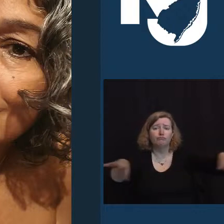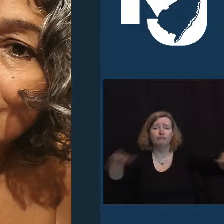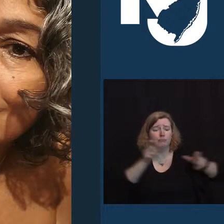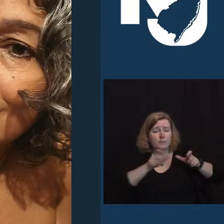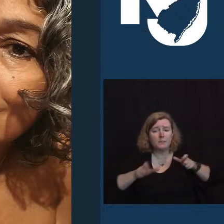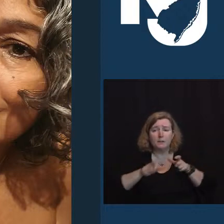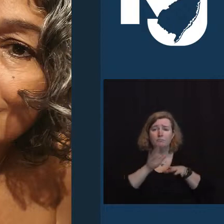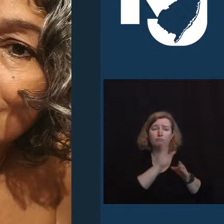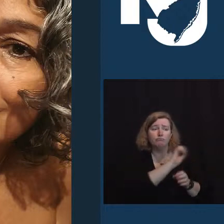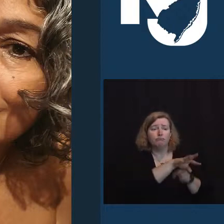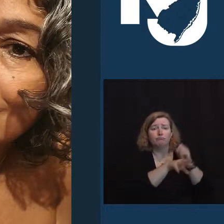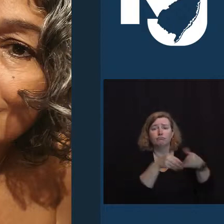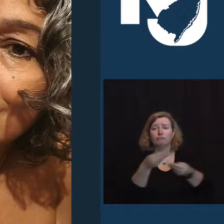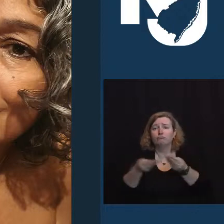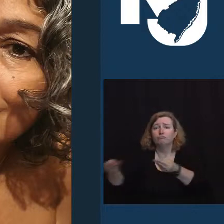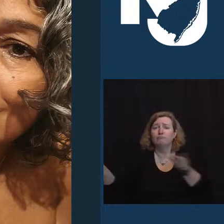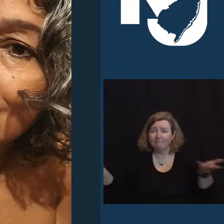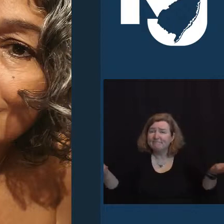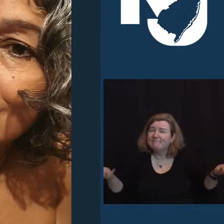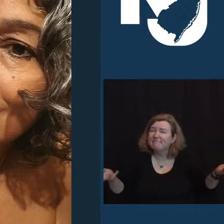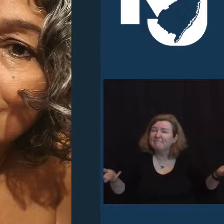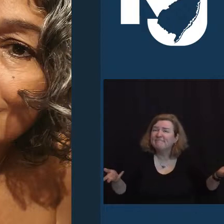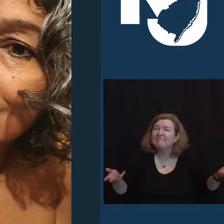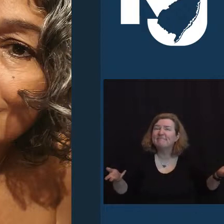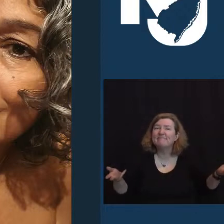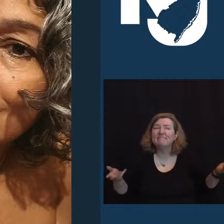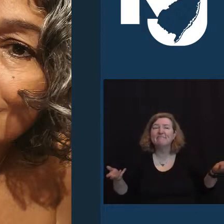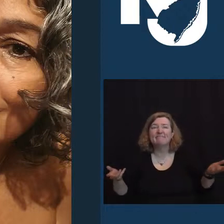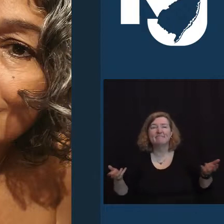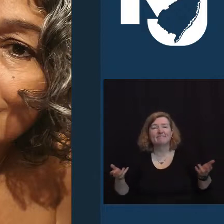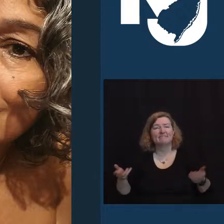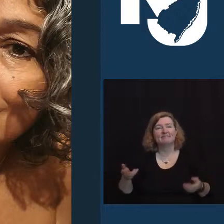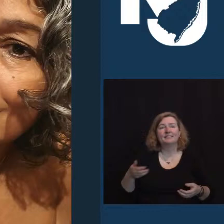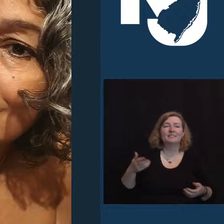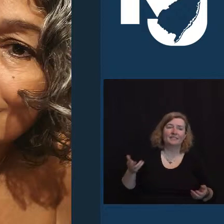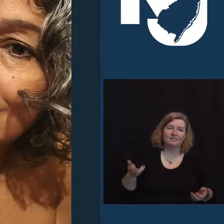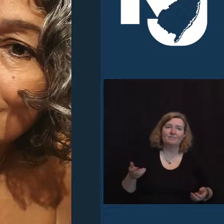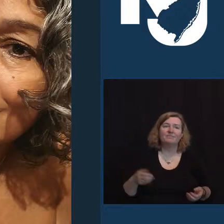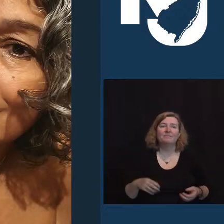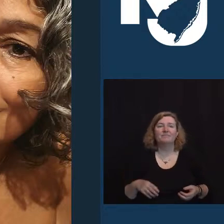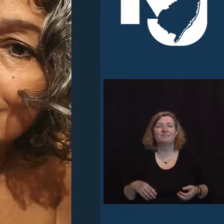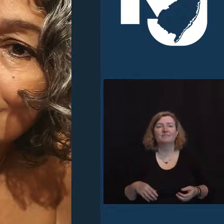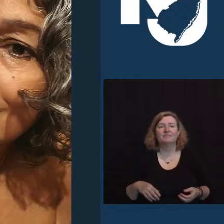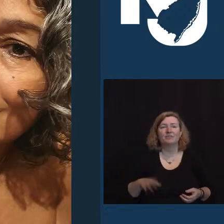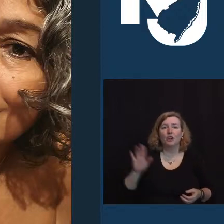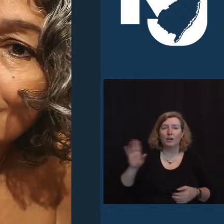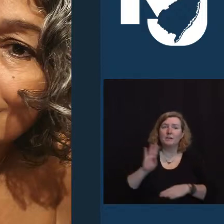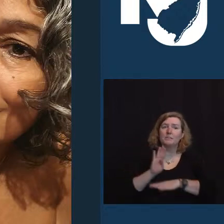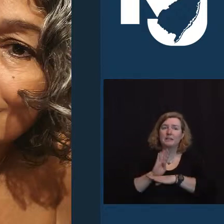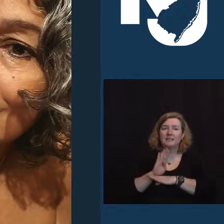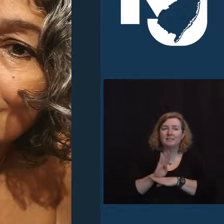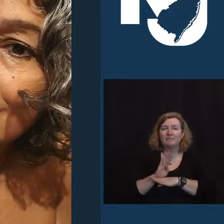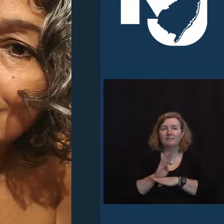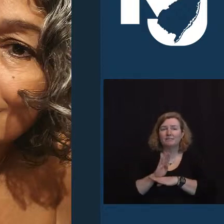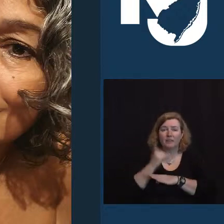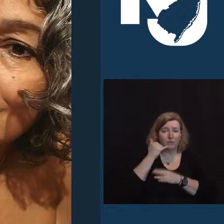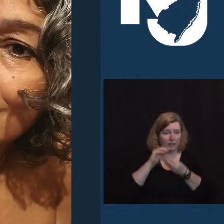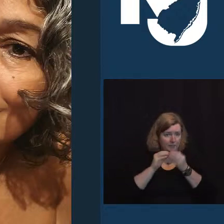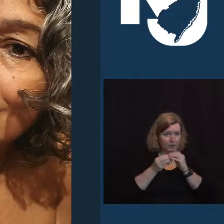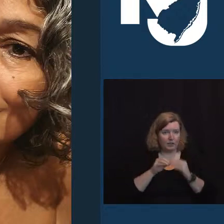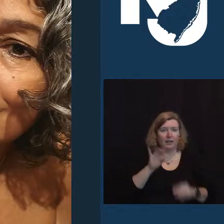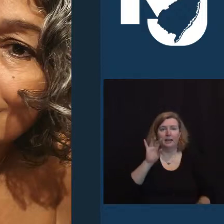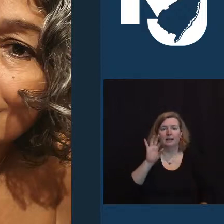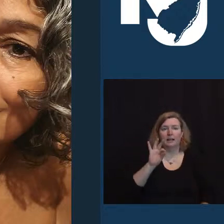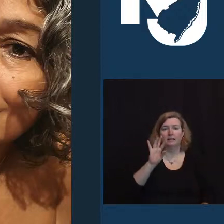said she would. So DeVasquez Tax Solutions in Garfield, their phone number is